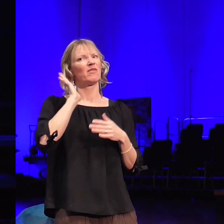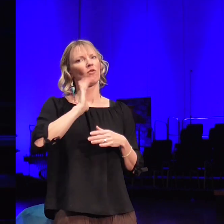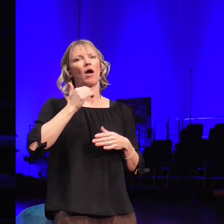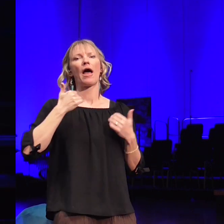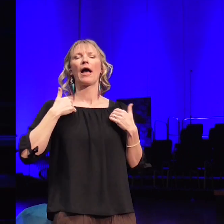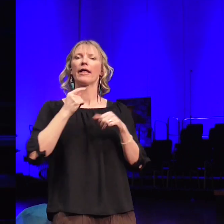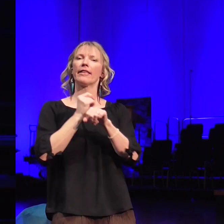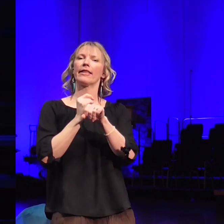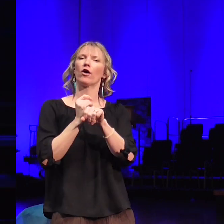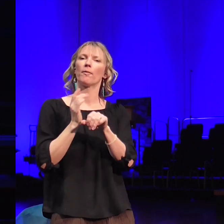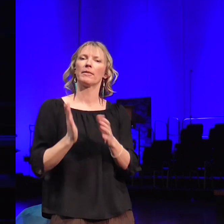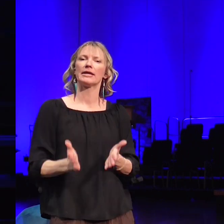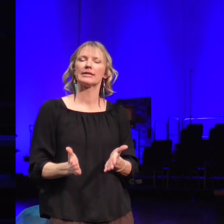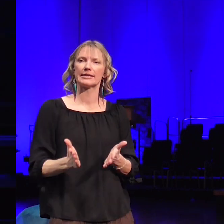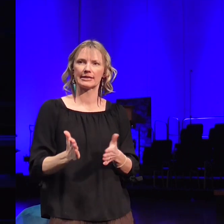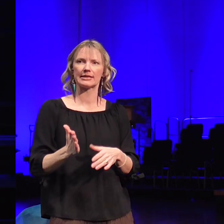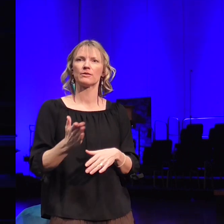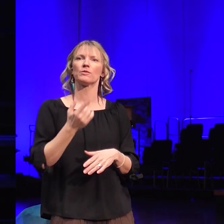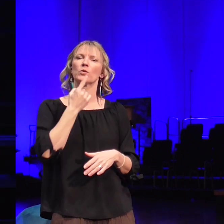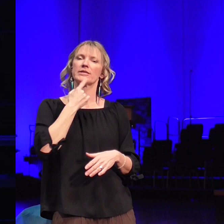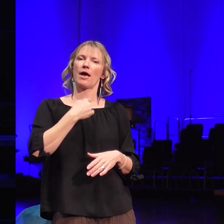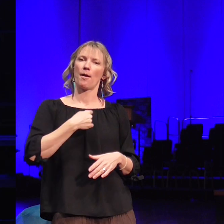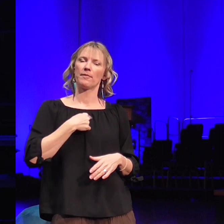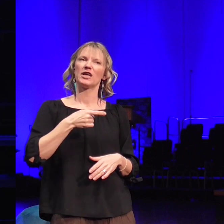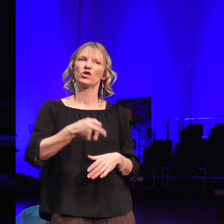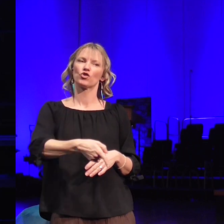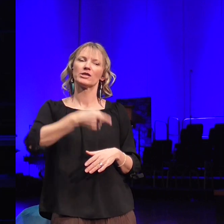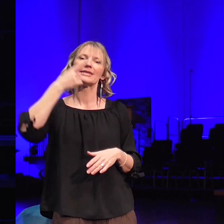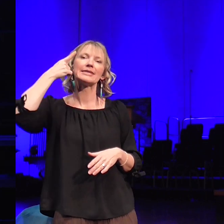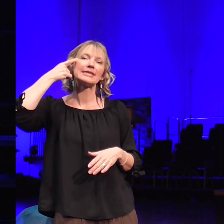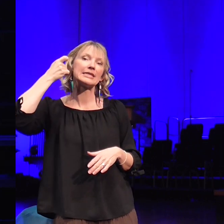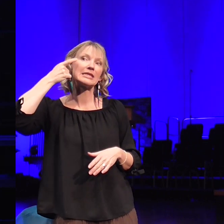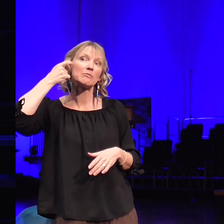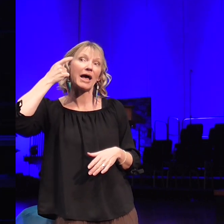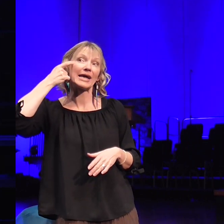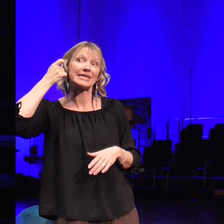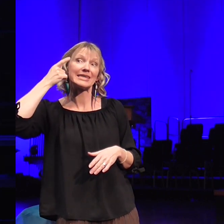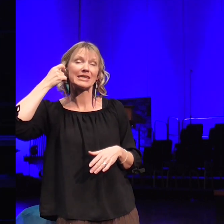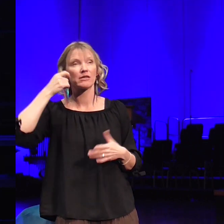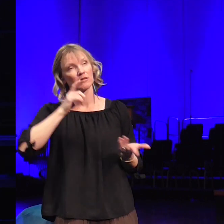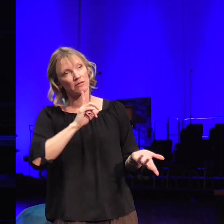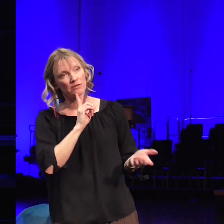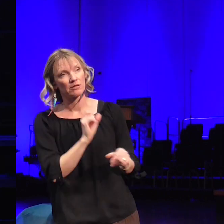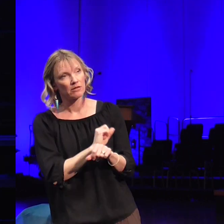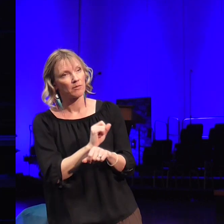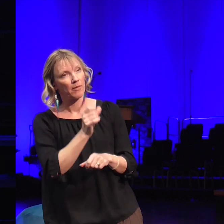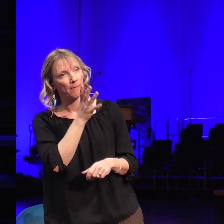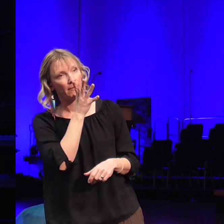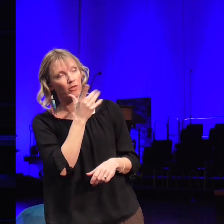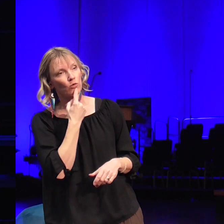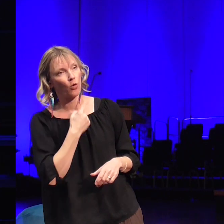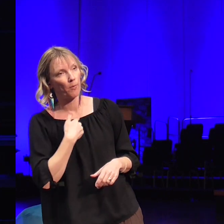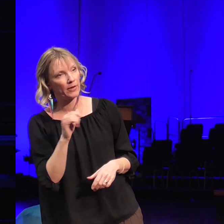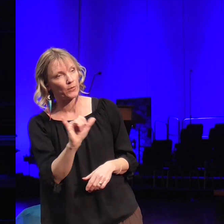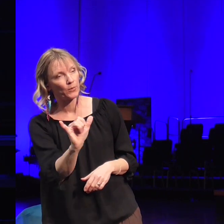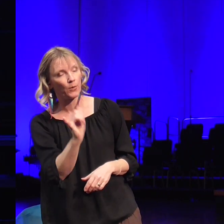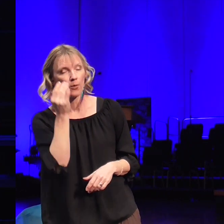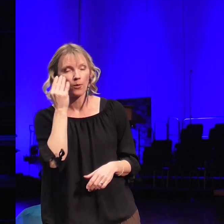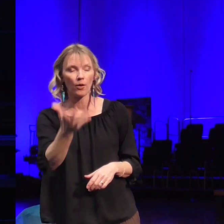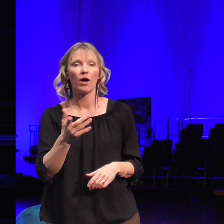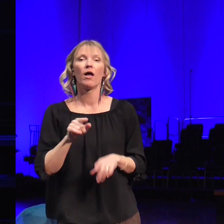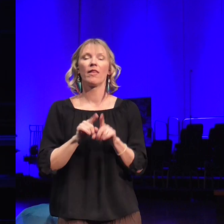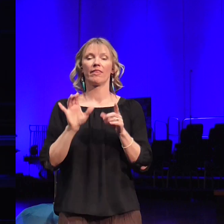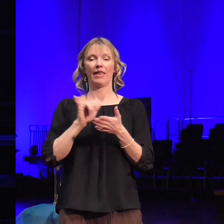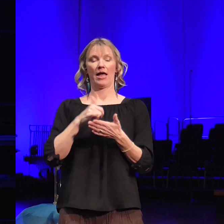who would tell me that she suspected, well, quite frankly, my mother told me this too, to be honest, that I